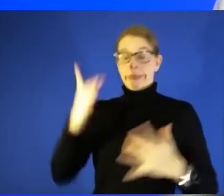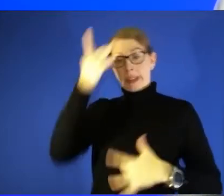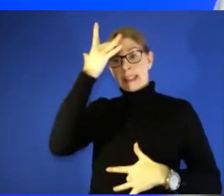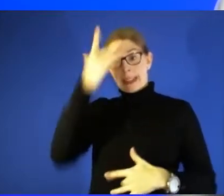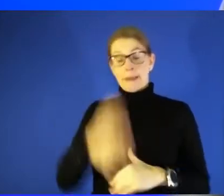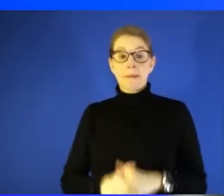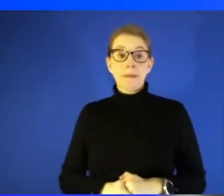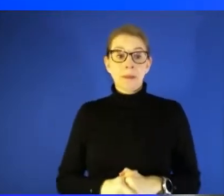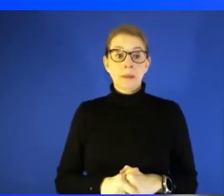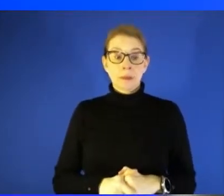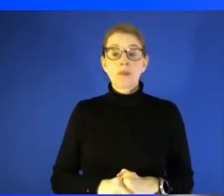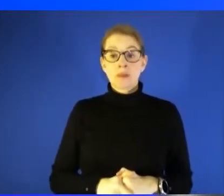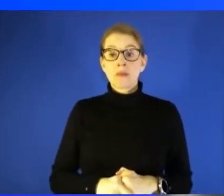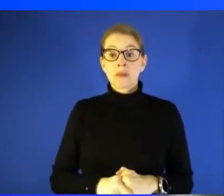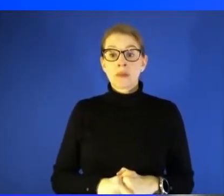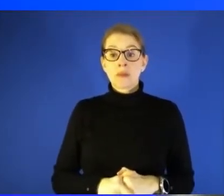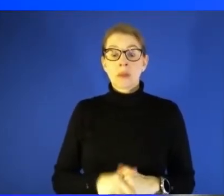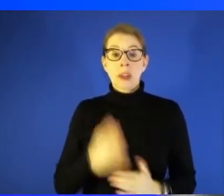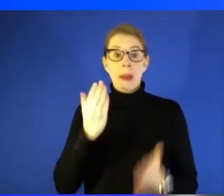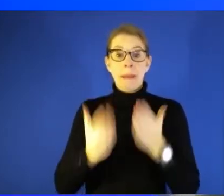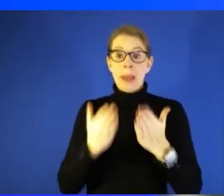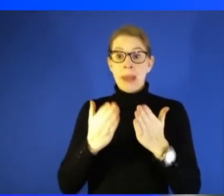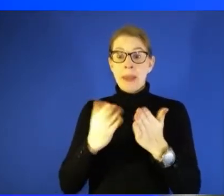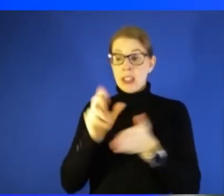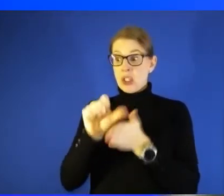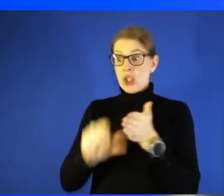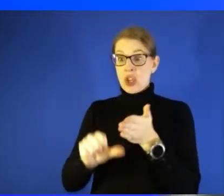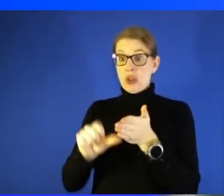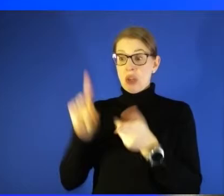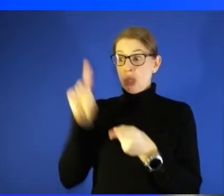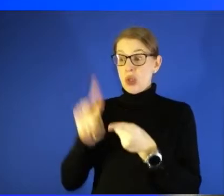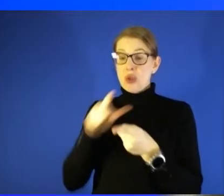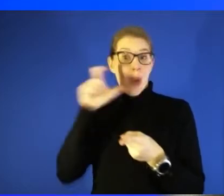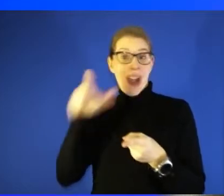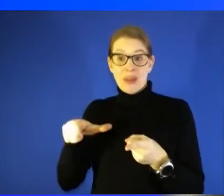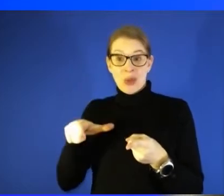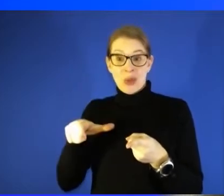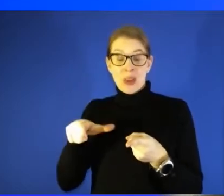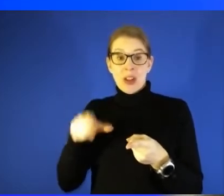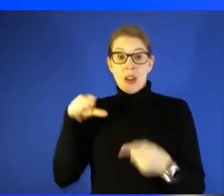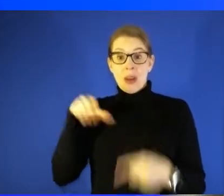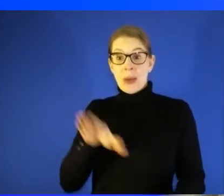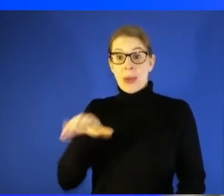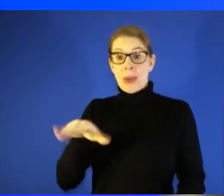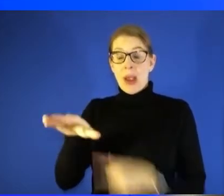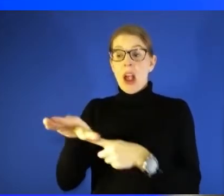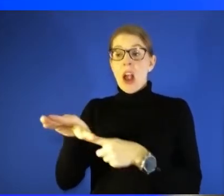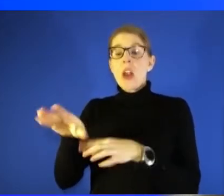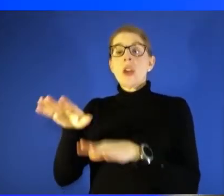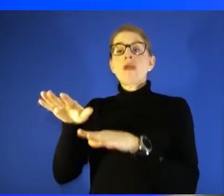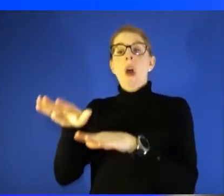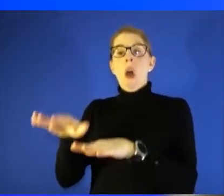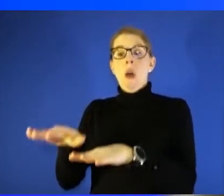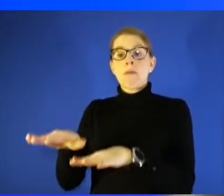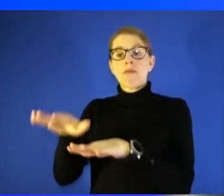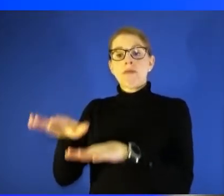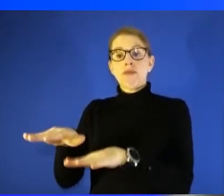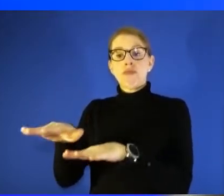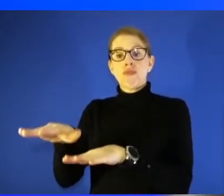maybe not going to have to reduce as many surgeries. So one of those forks is kind of calm waters, where we're making headway